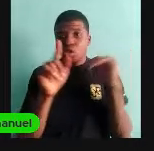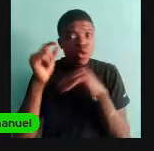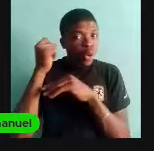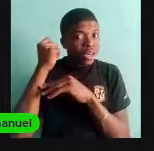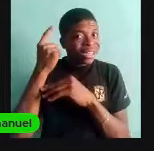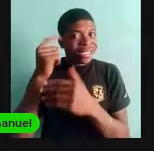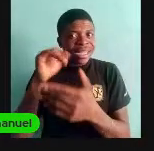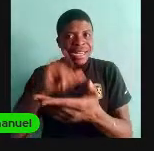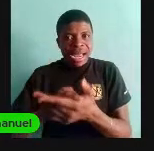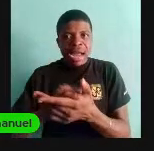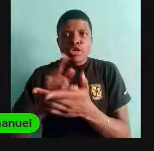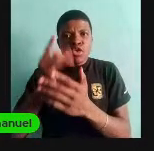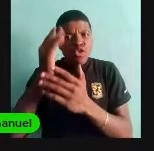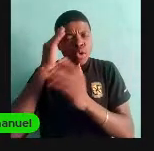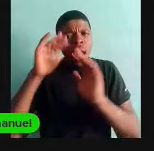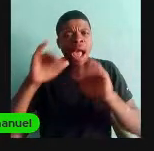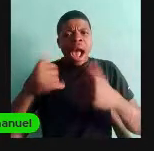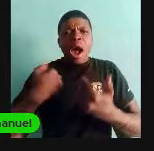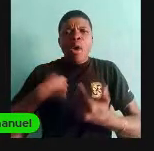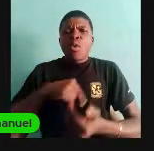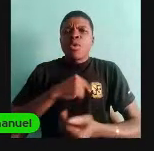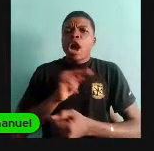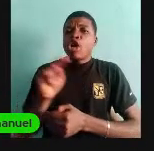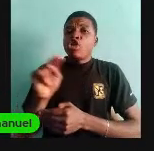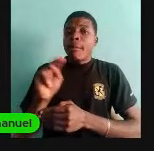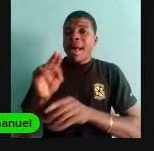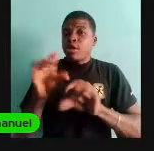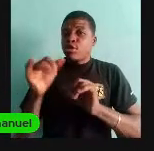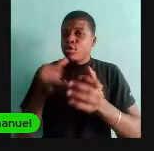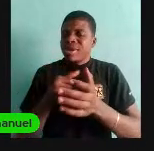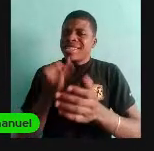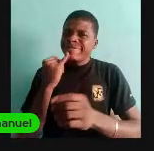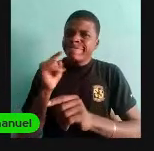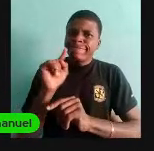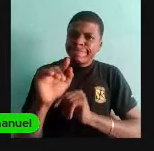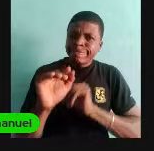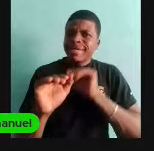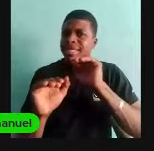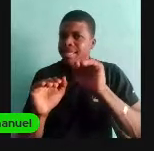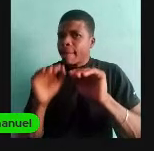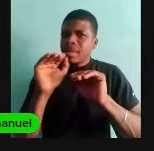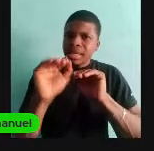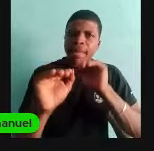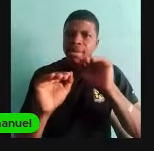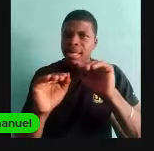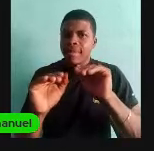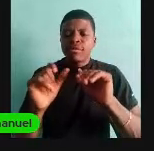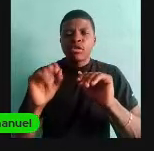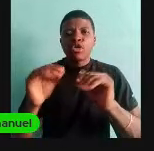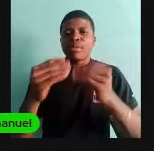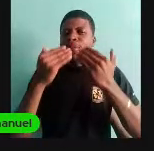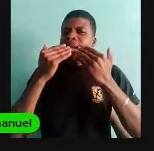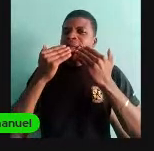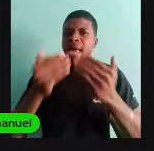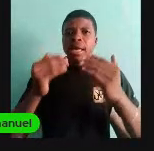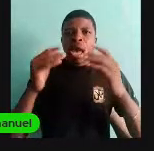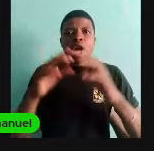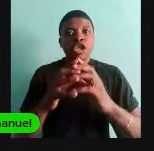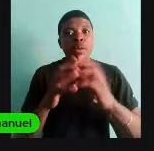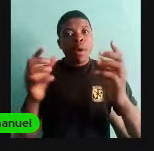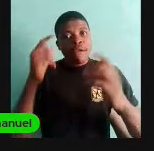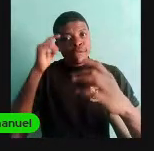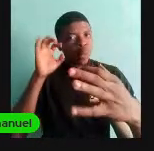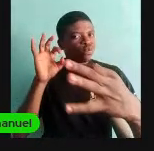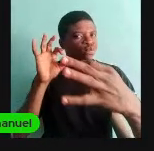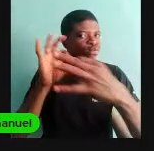how we usually do it is one step at a time. So thank you so much for joining us in our class